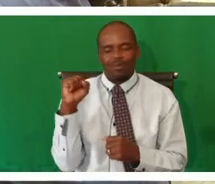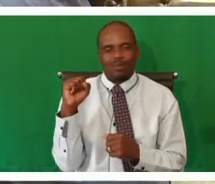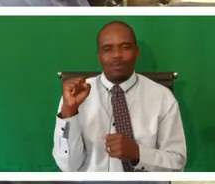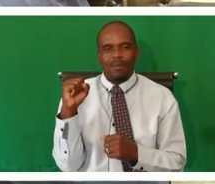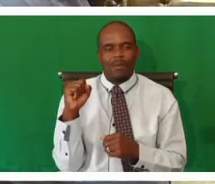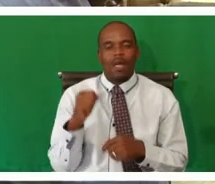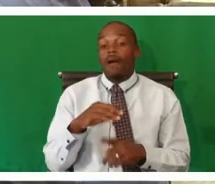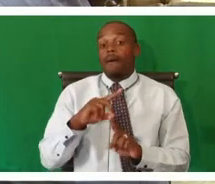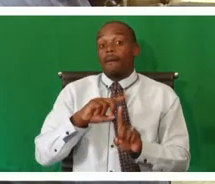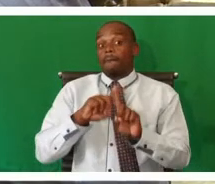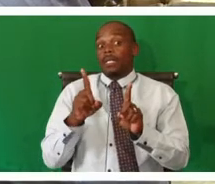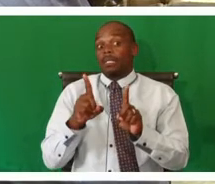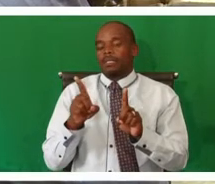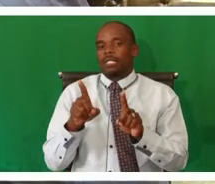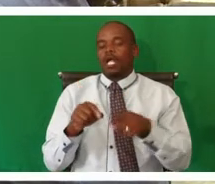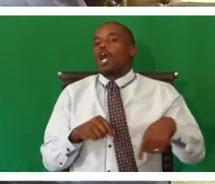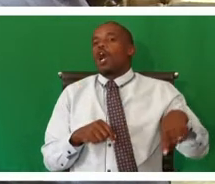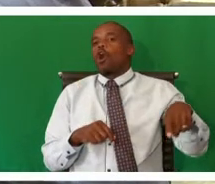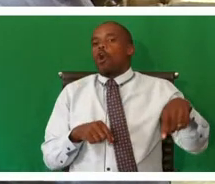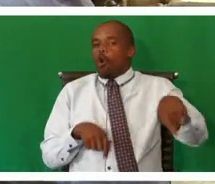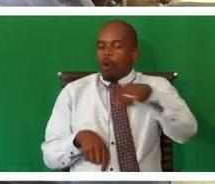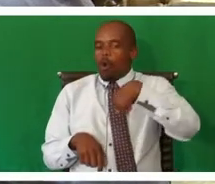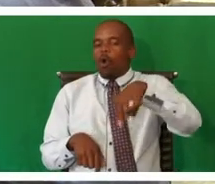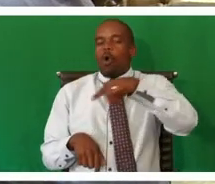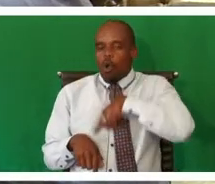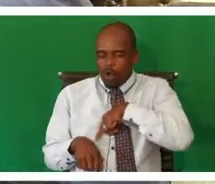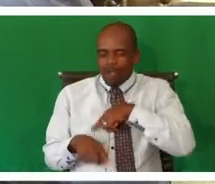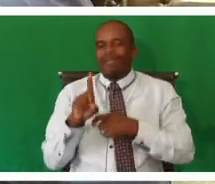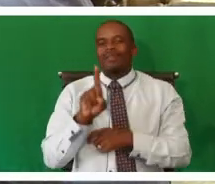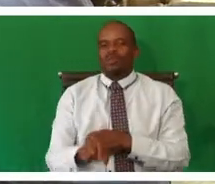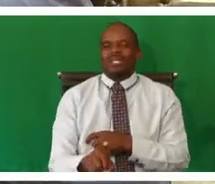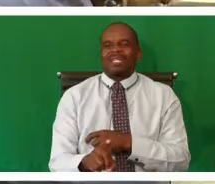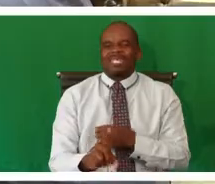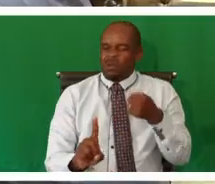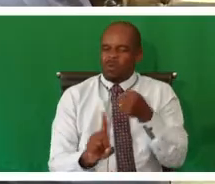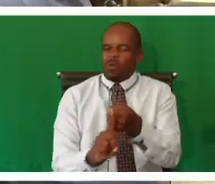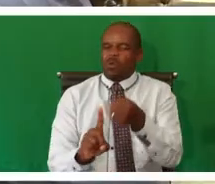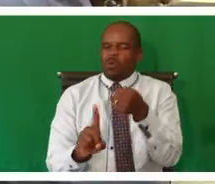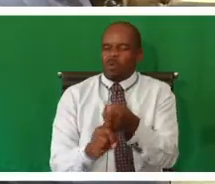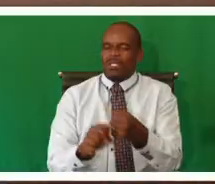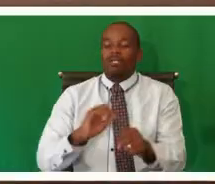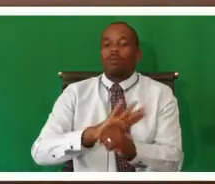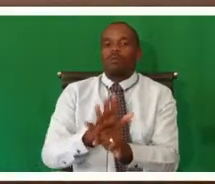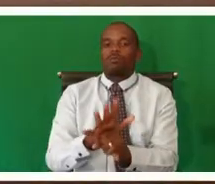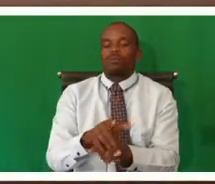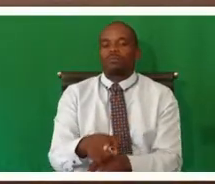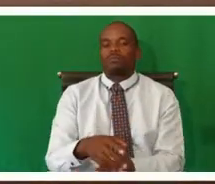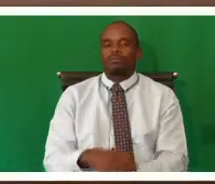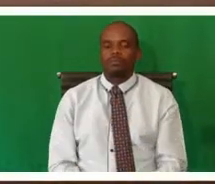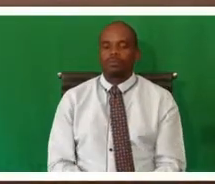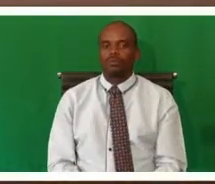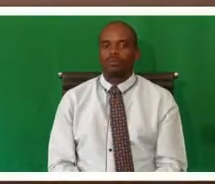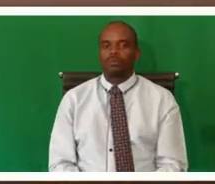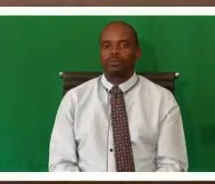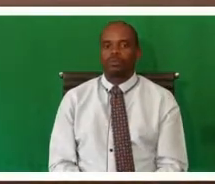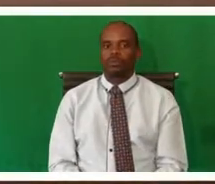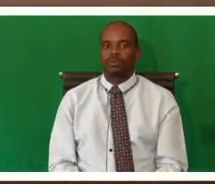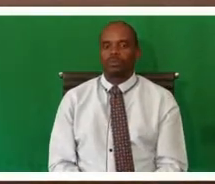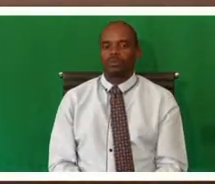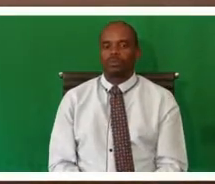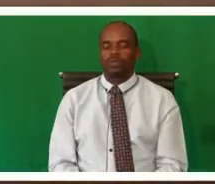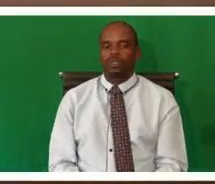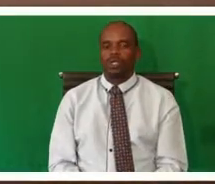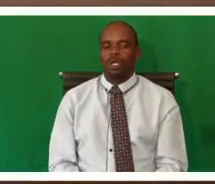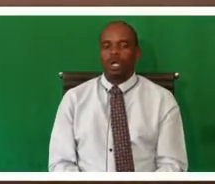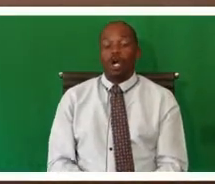rona re tshwanela ho lwantsha godumo dumo ena. We do not know when COVID-19 will